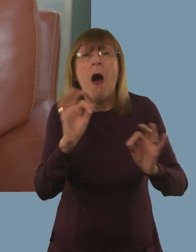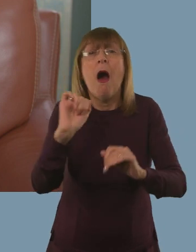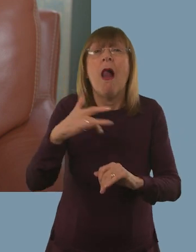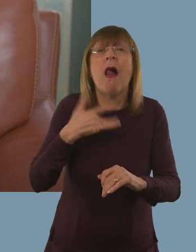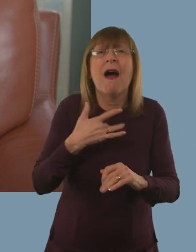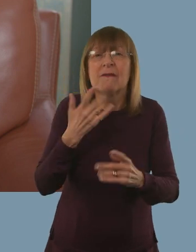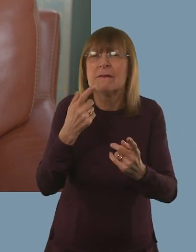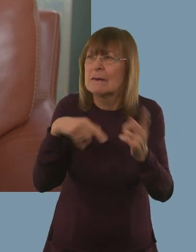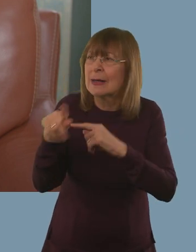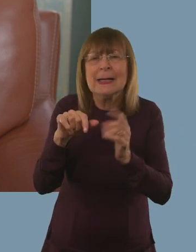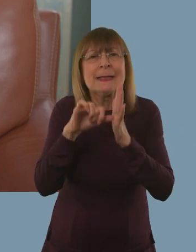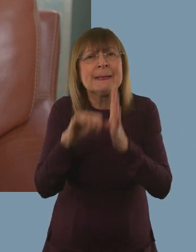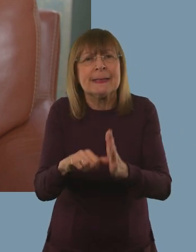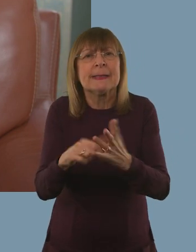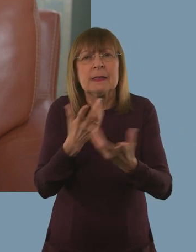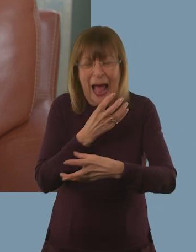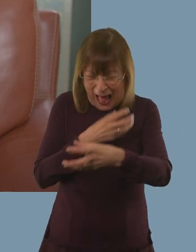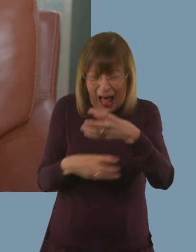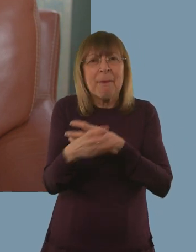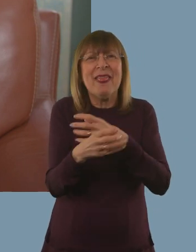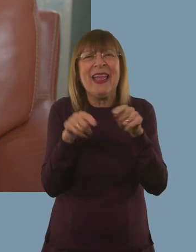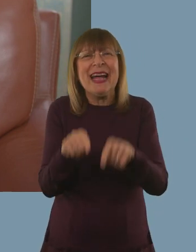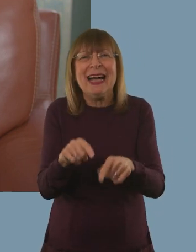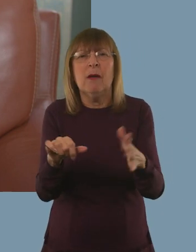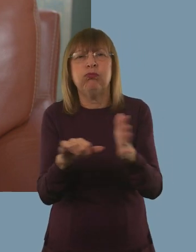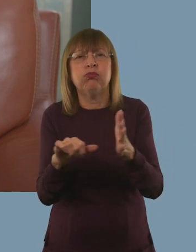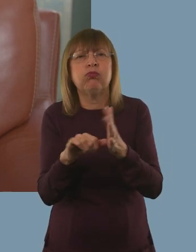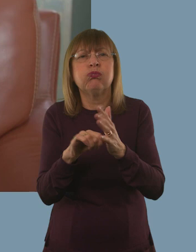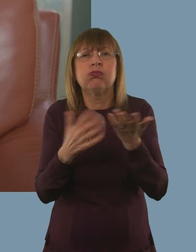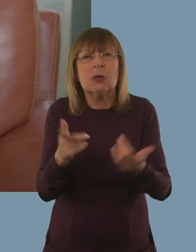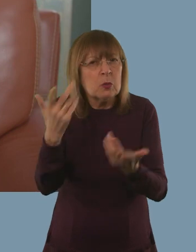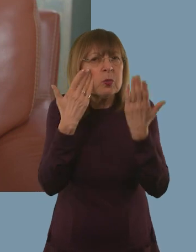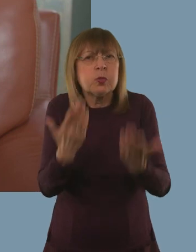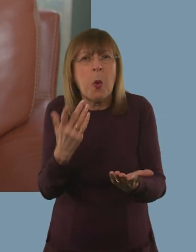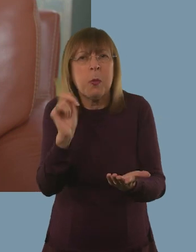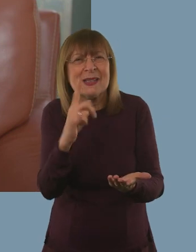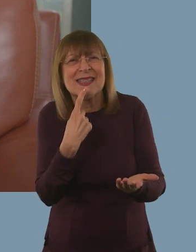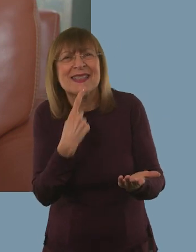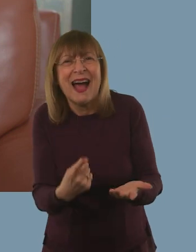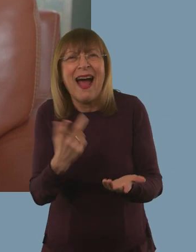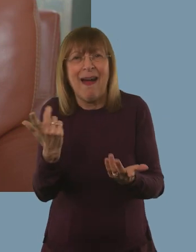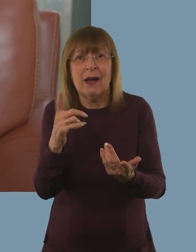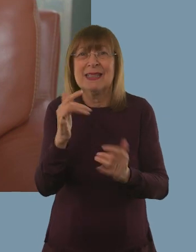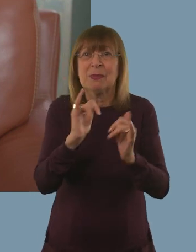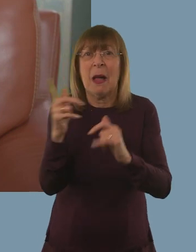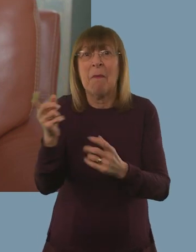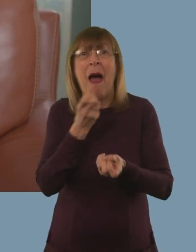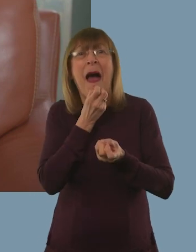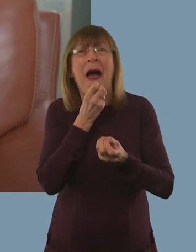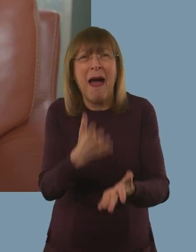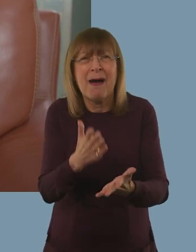their life, some people find it really hard to be empathetic, and they don't know what to say, or they end up saying